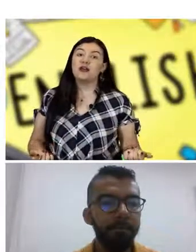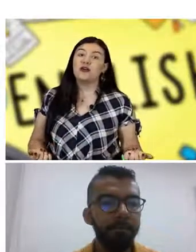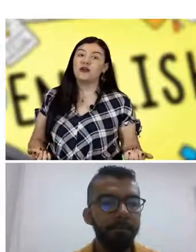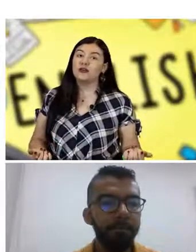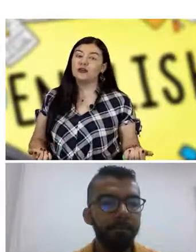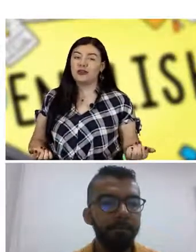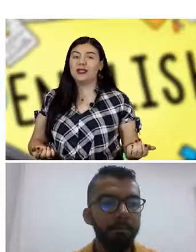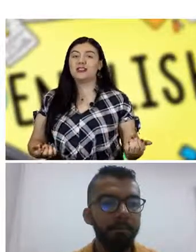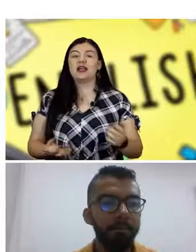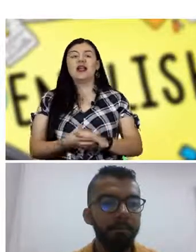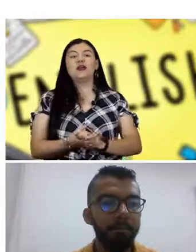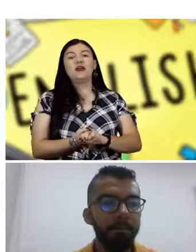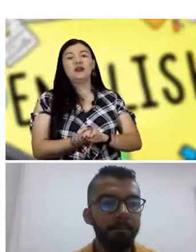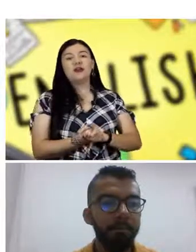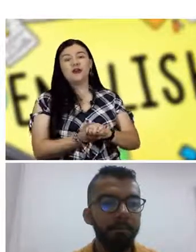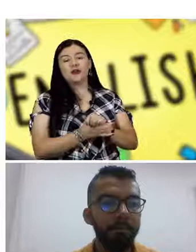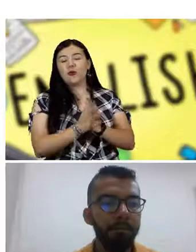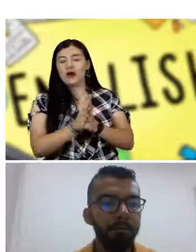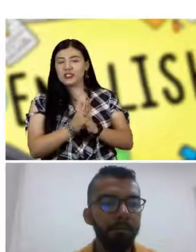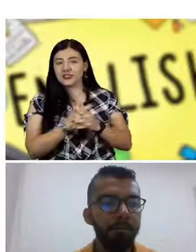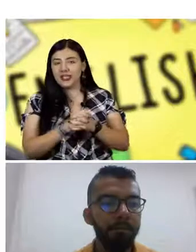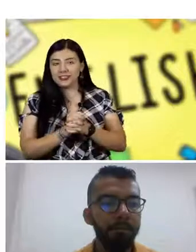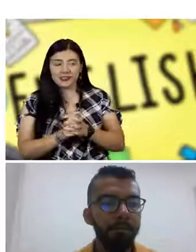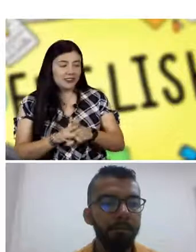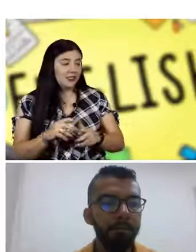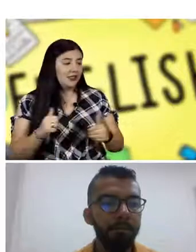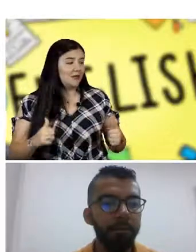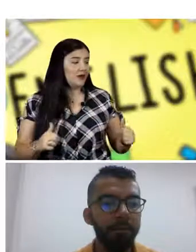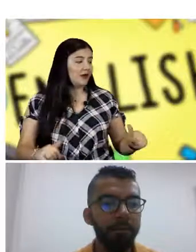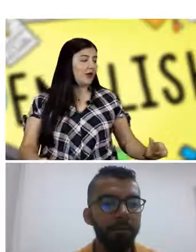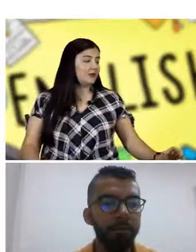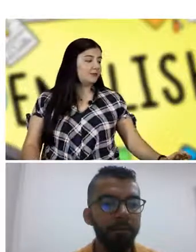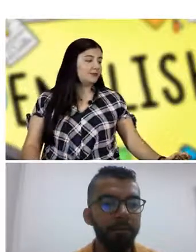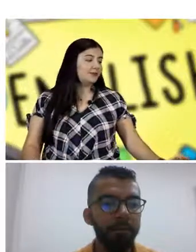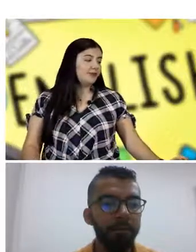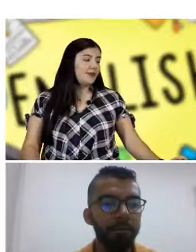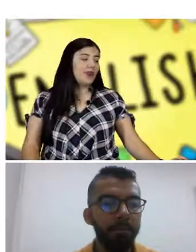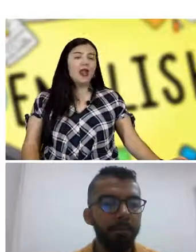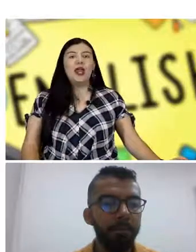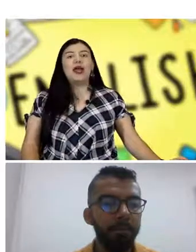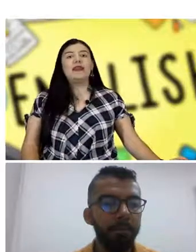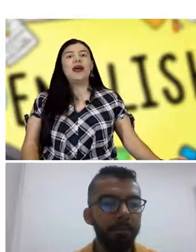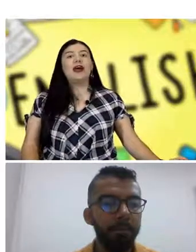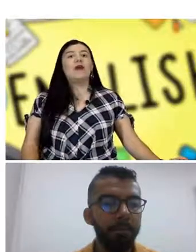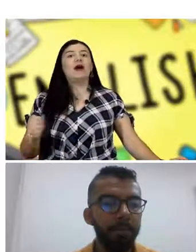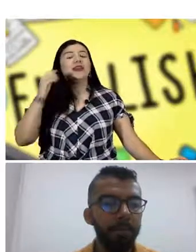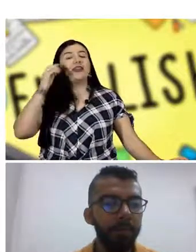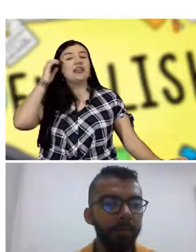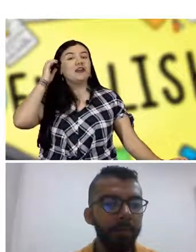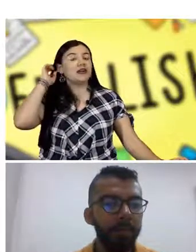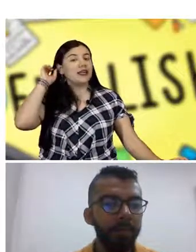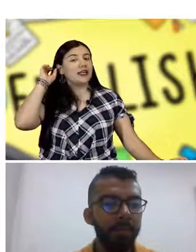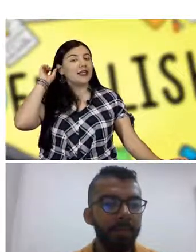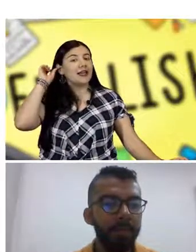use alcohol, yes? Alcohol or wash our hands. Very good. Now, an earache.